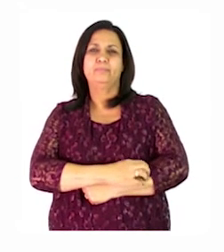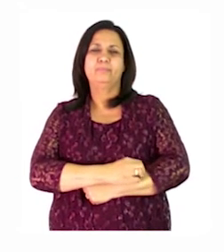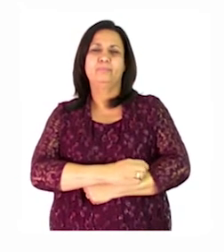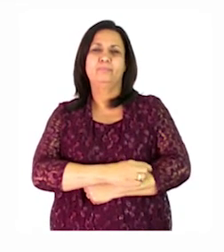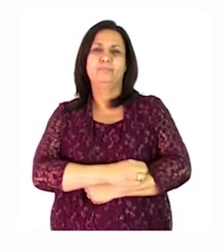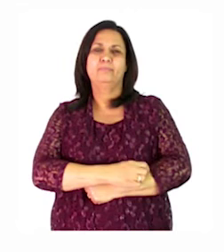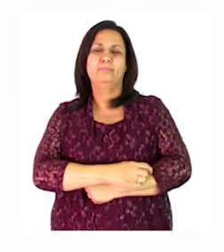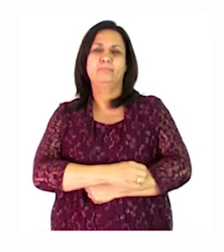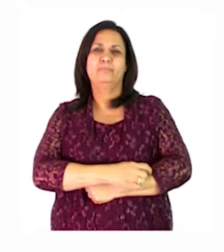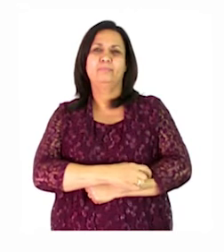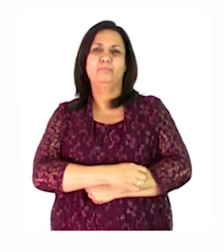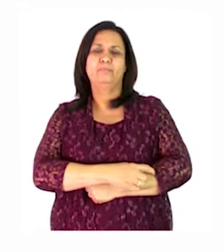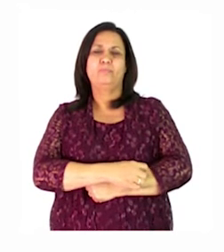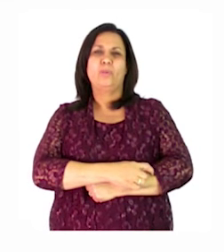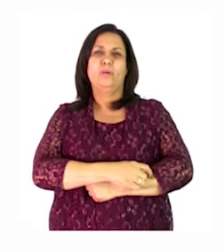the next